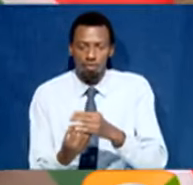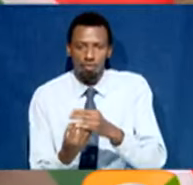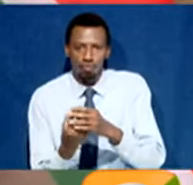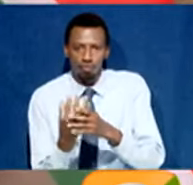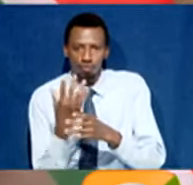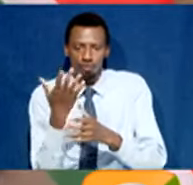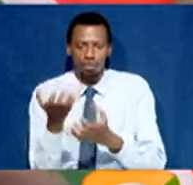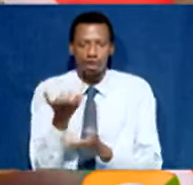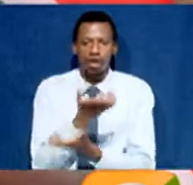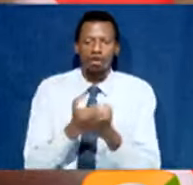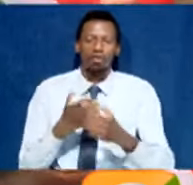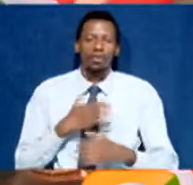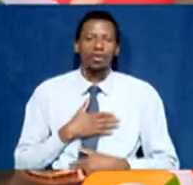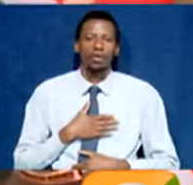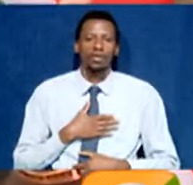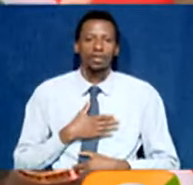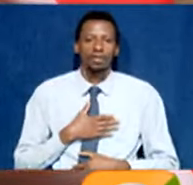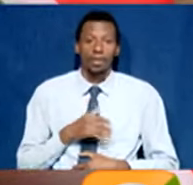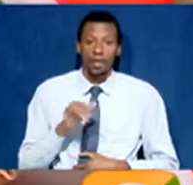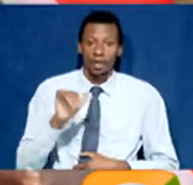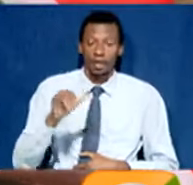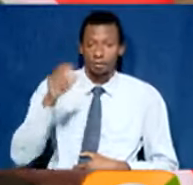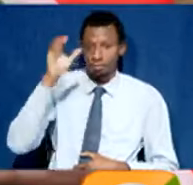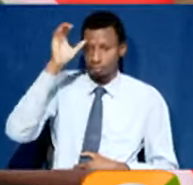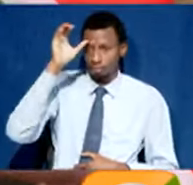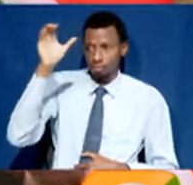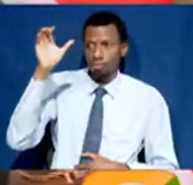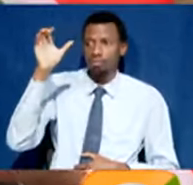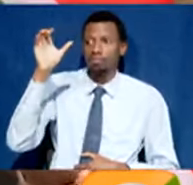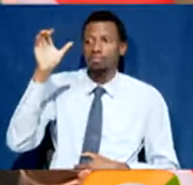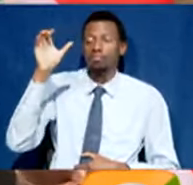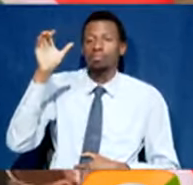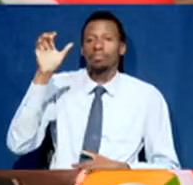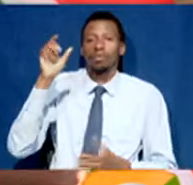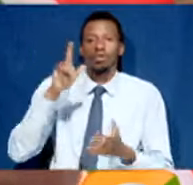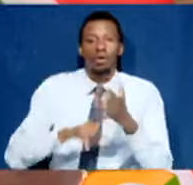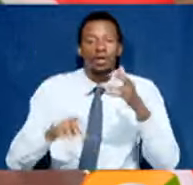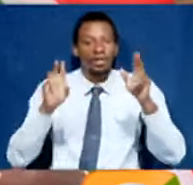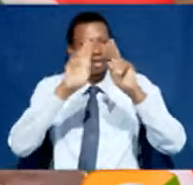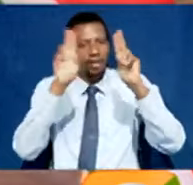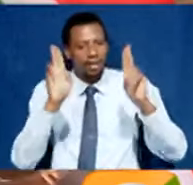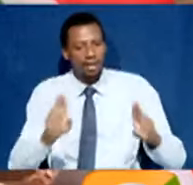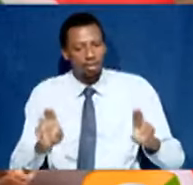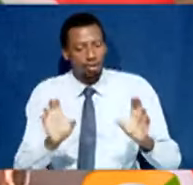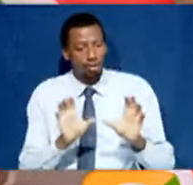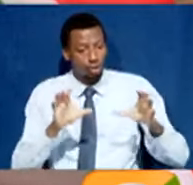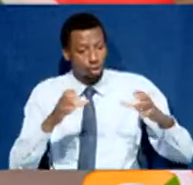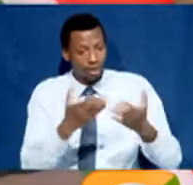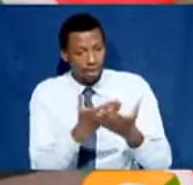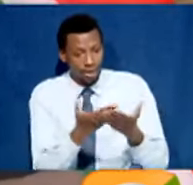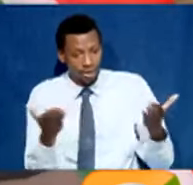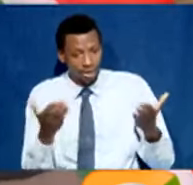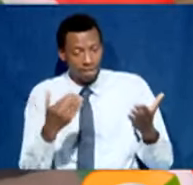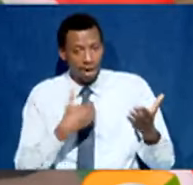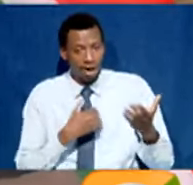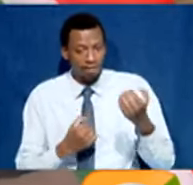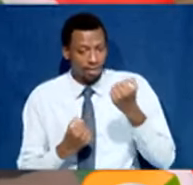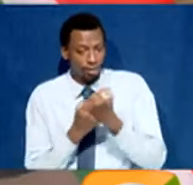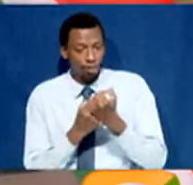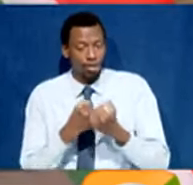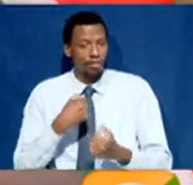economy. That is the context. Mm-hmm. So what the international community have supported me to